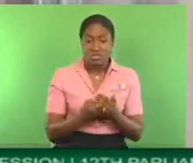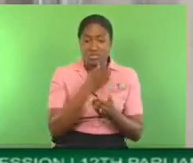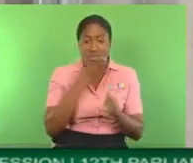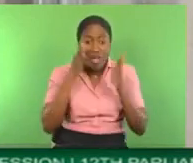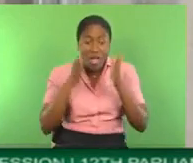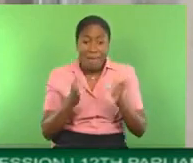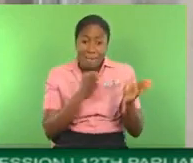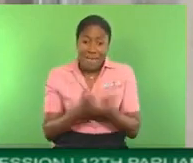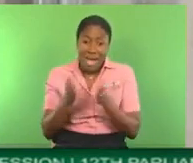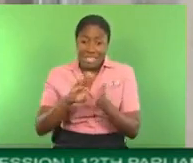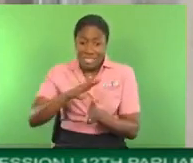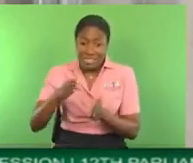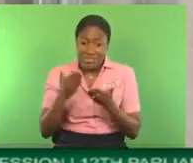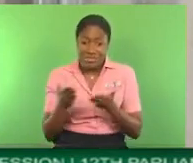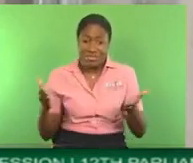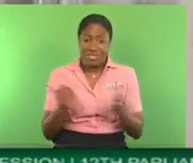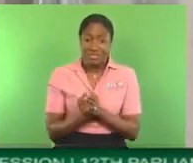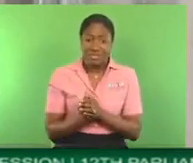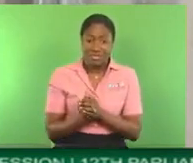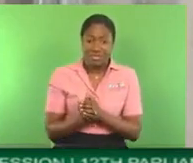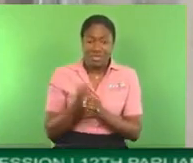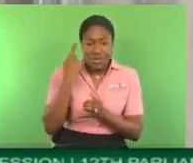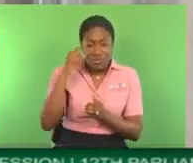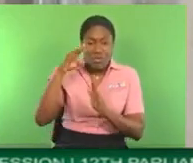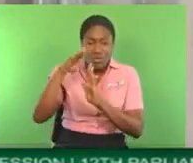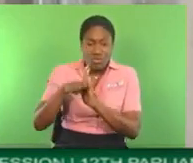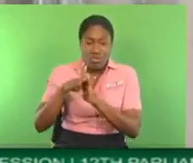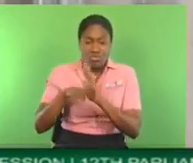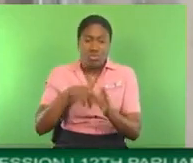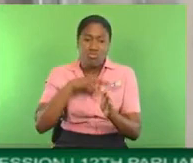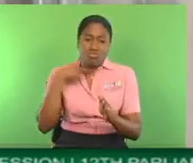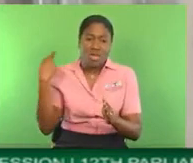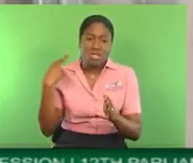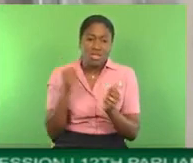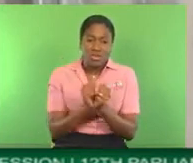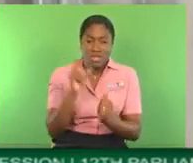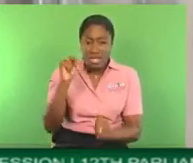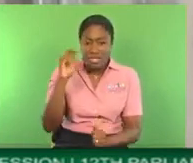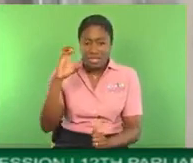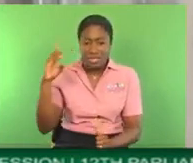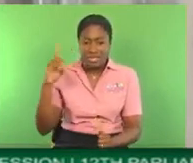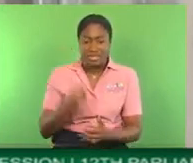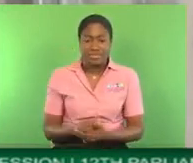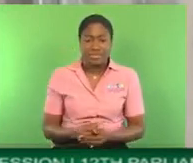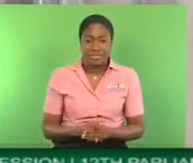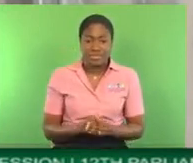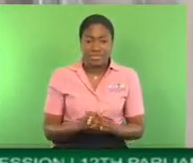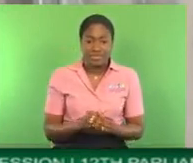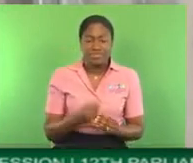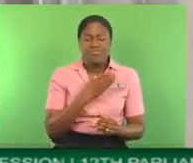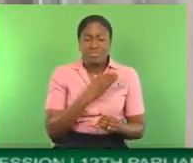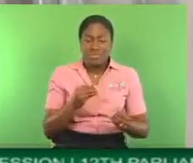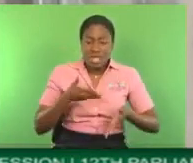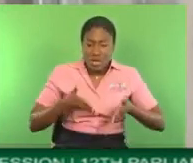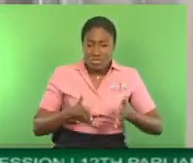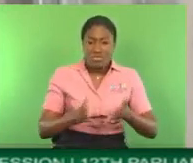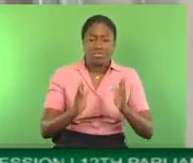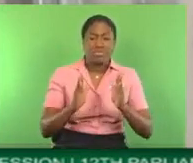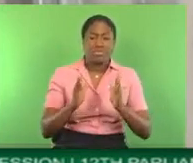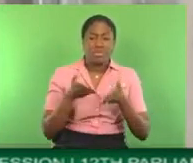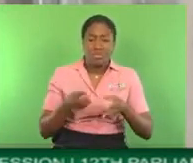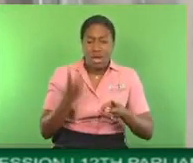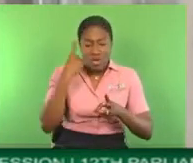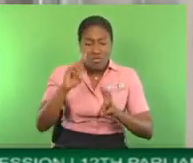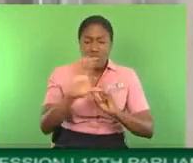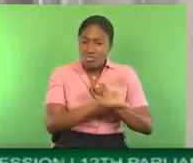and others to collaborate to reduce the risks associated with NCDs and promote interventions to prevent and